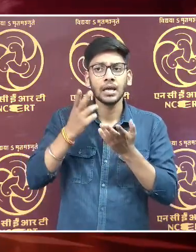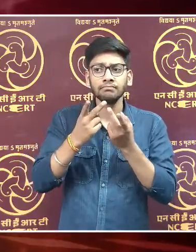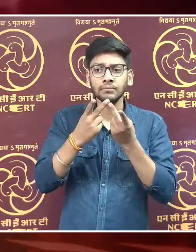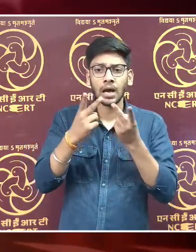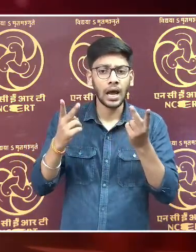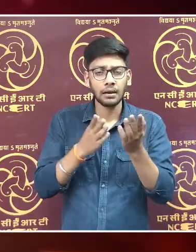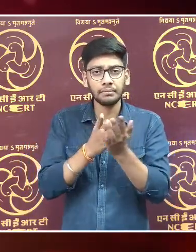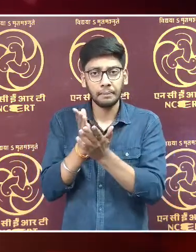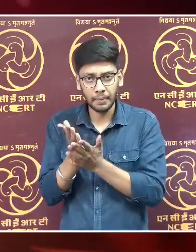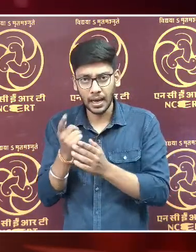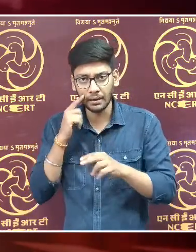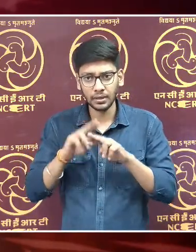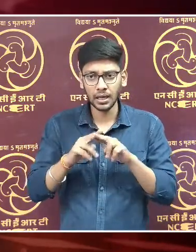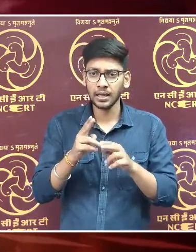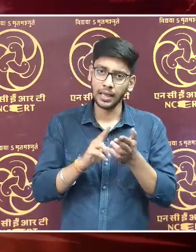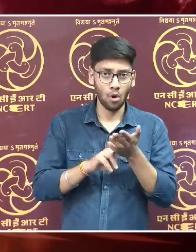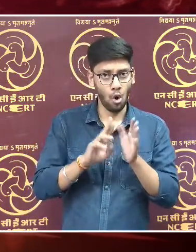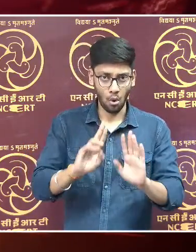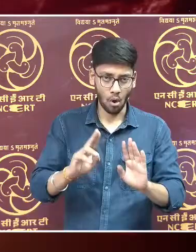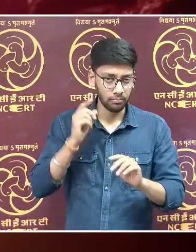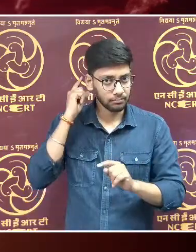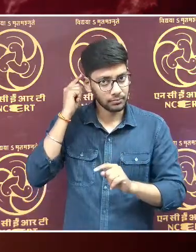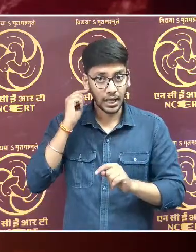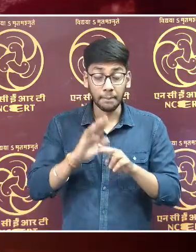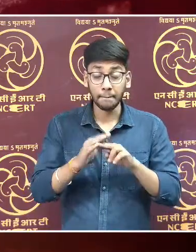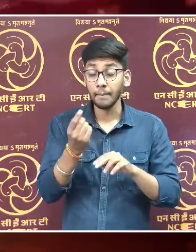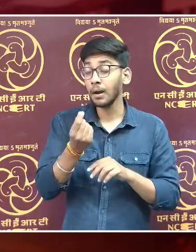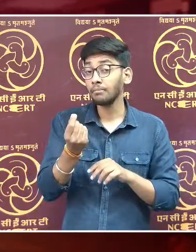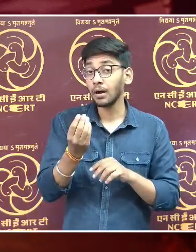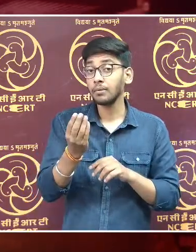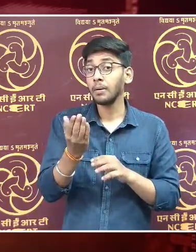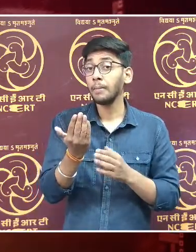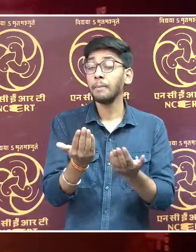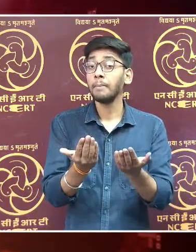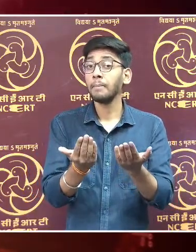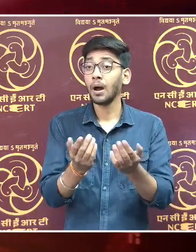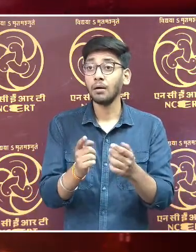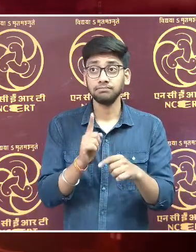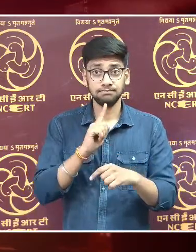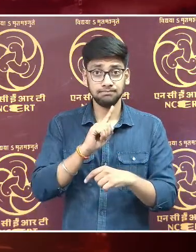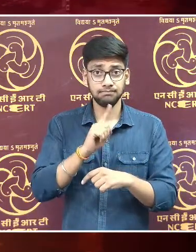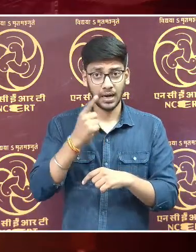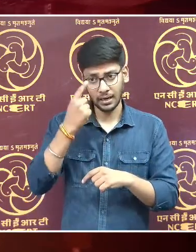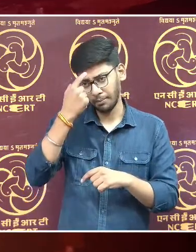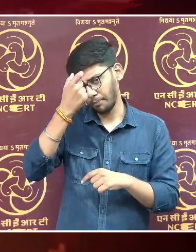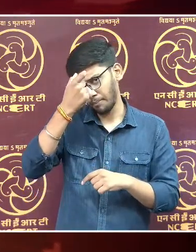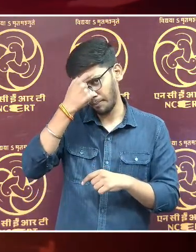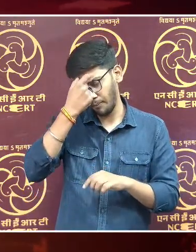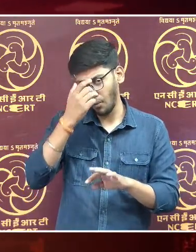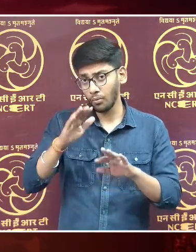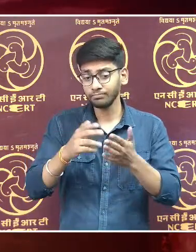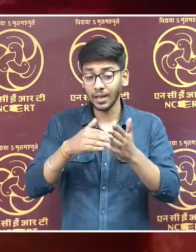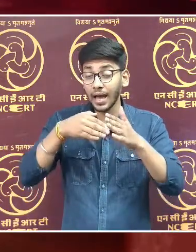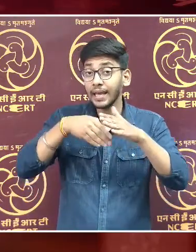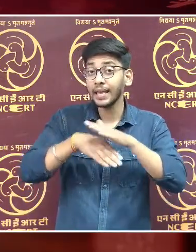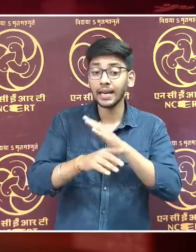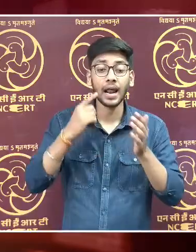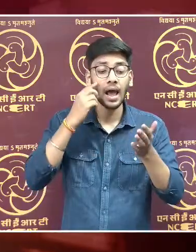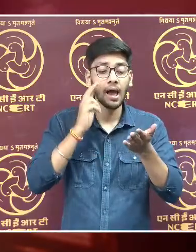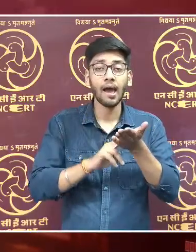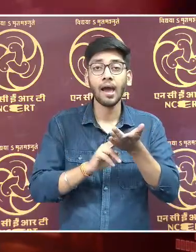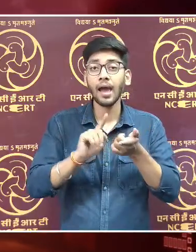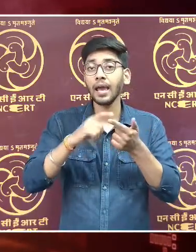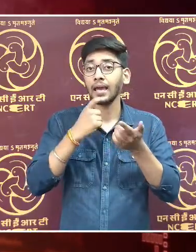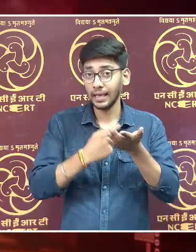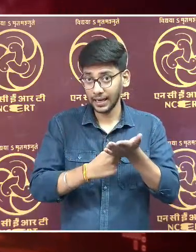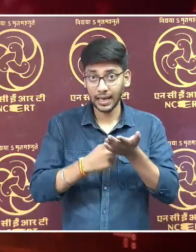we saw absolutely is looking normal. But there could be problem with either in the middle ear or in the inner ear, which Yes. is not seen